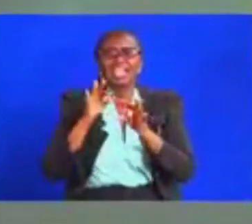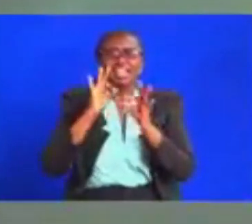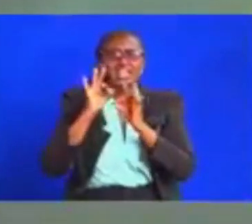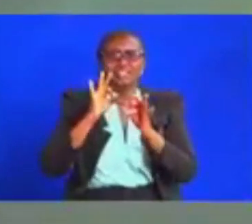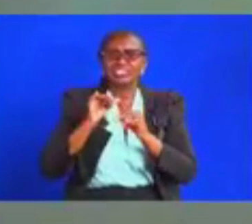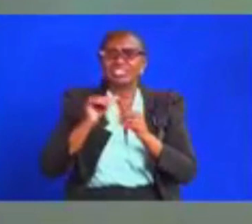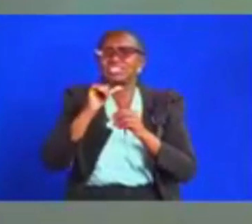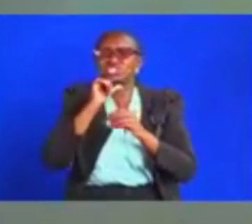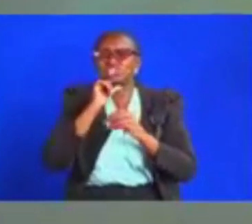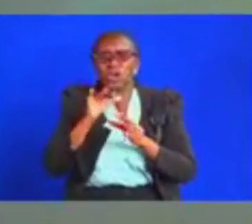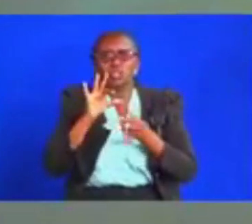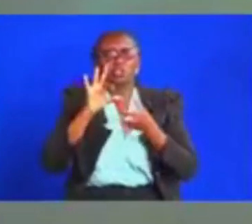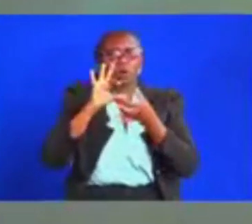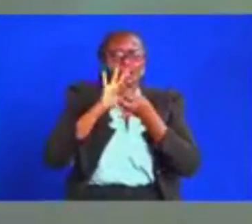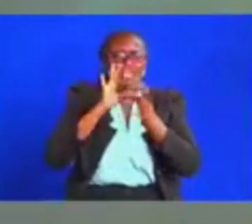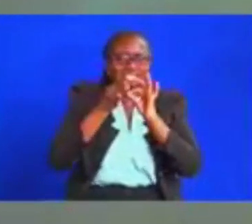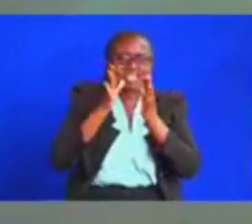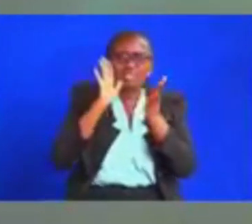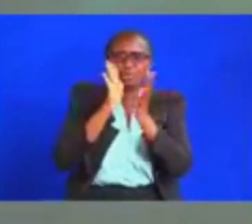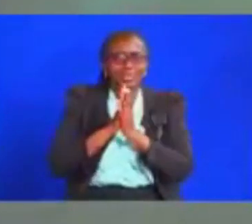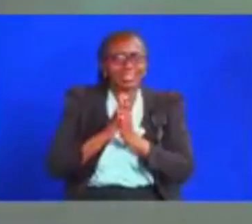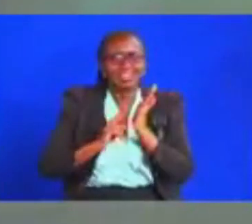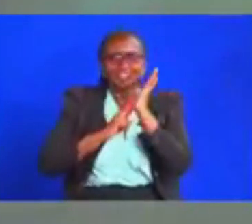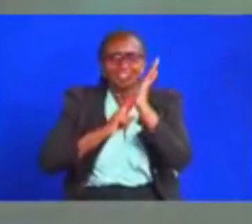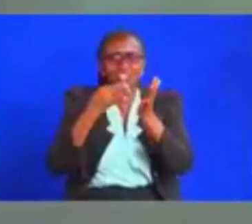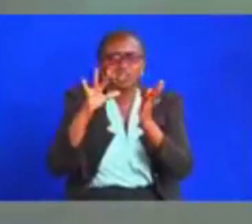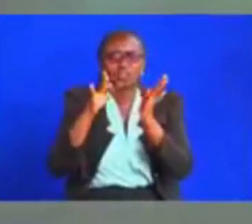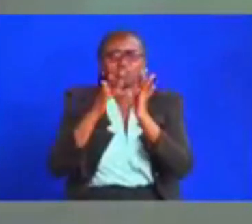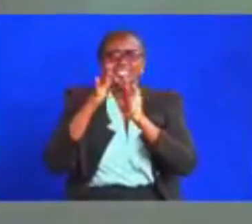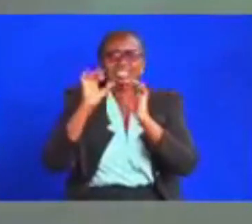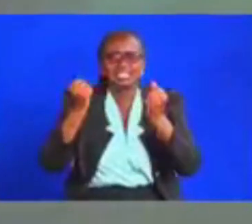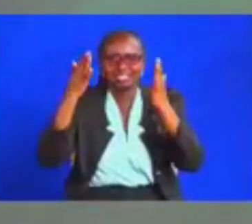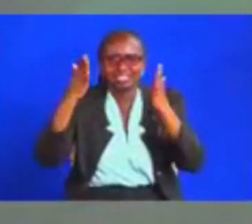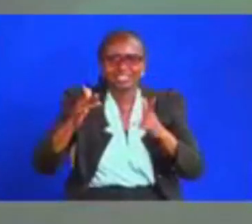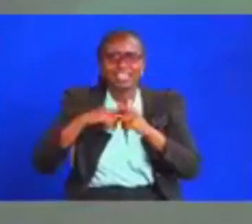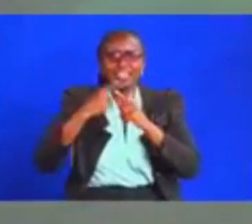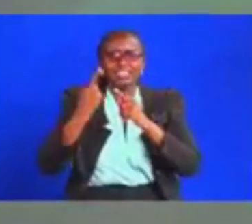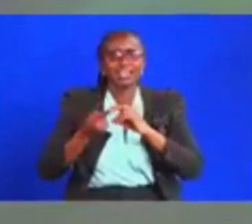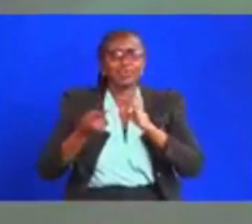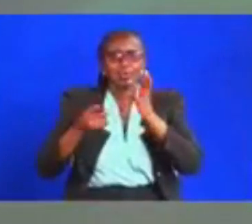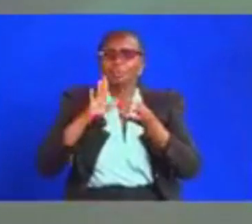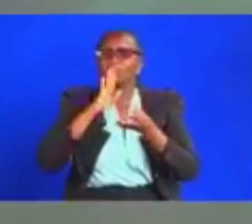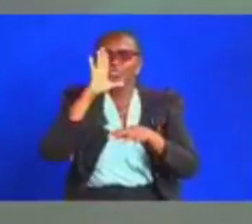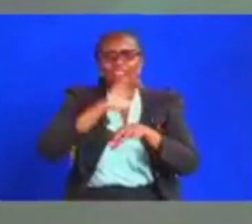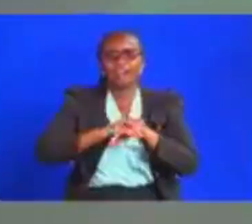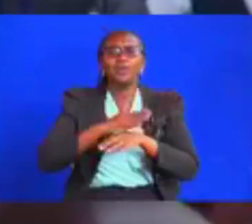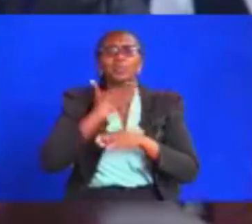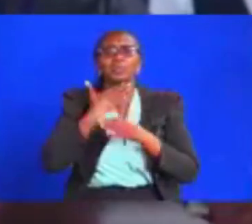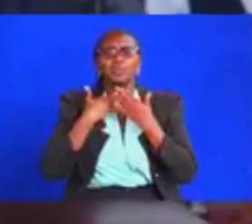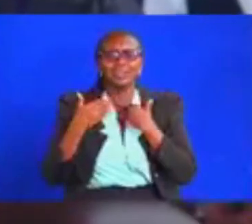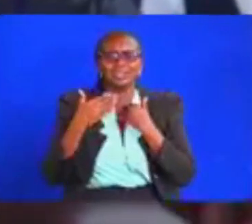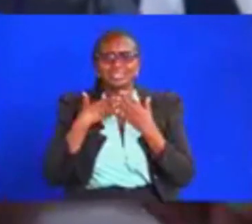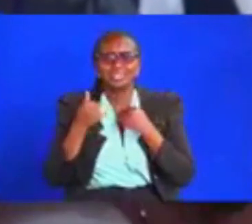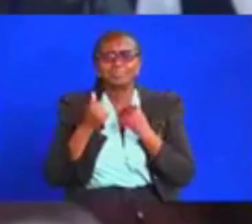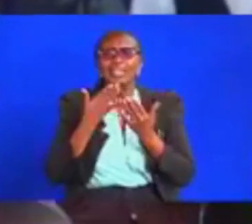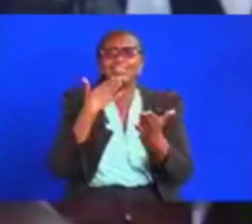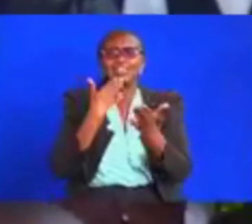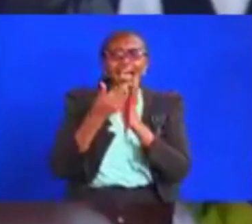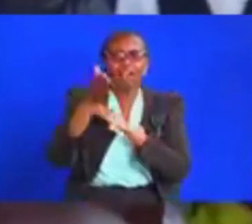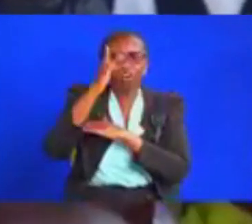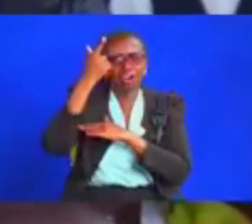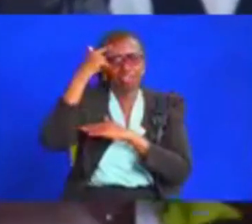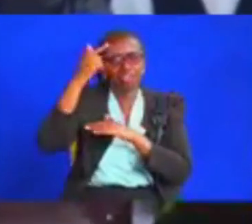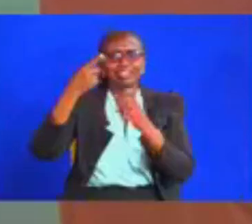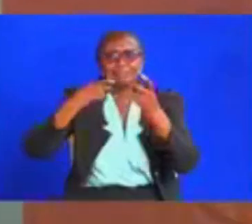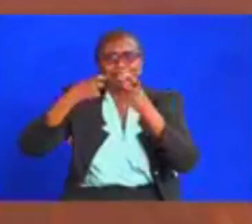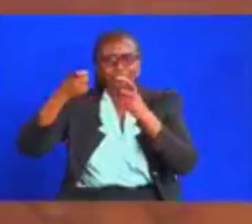not culminate to the revelation of Jesus as Savior, we will be found wanting. Thank God for the manifestation of the